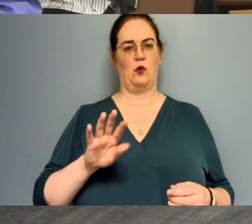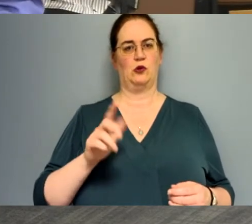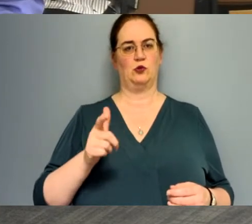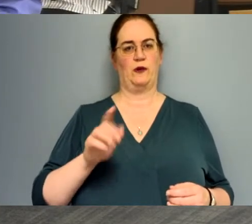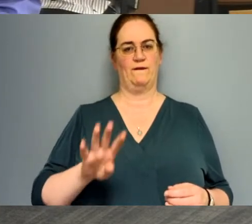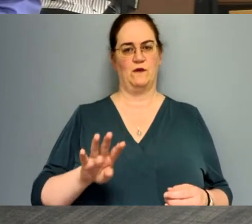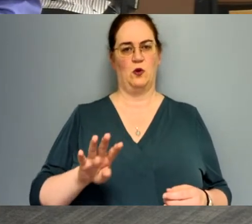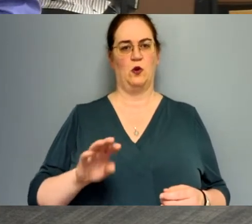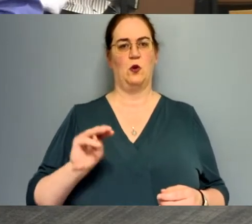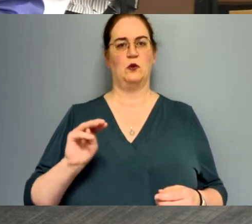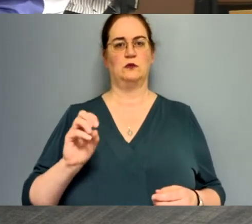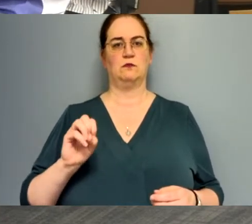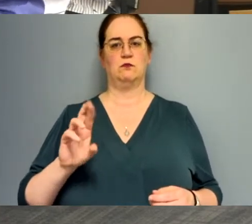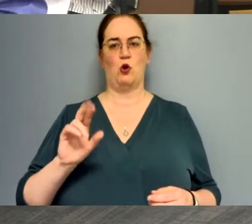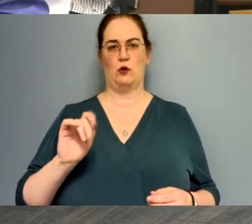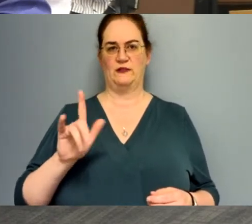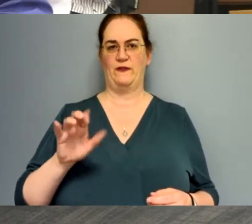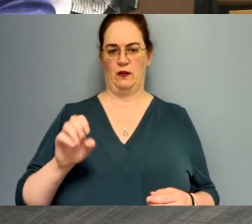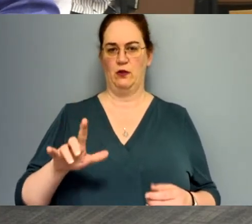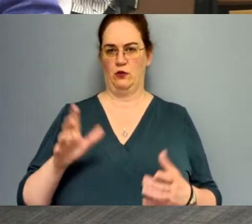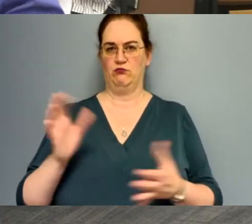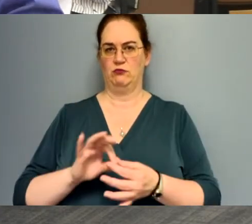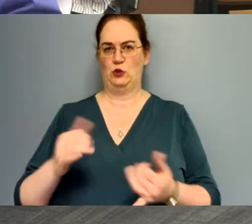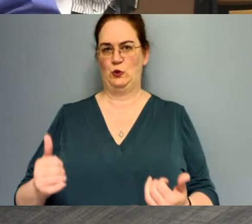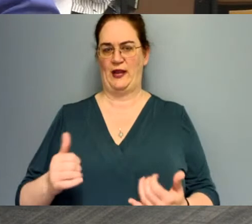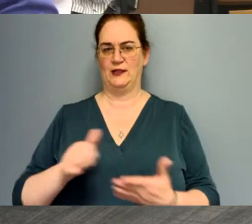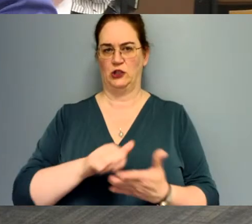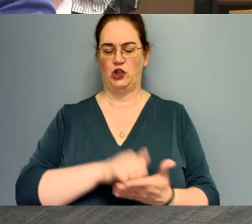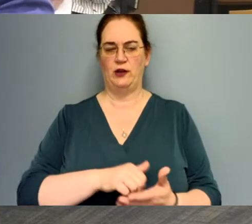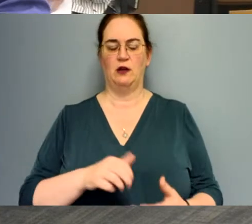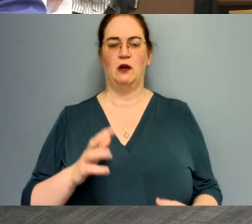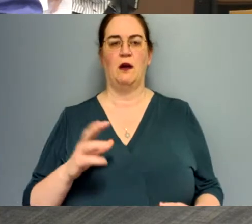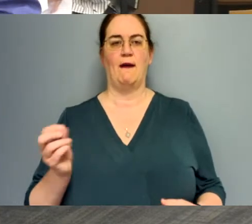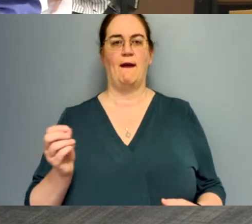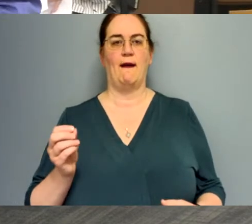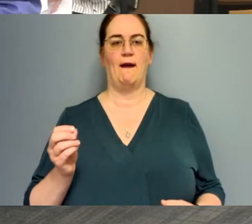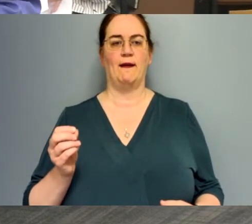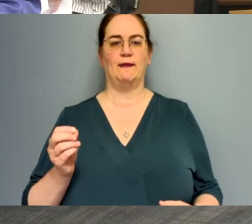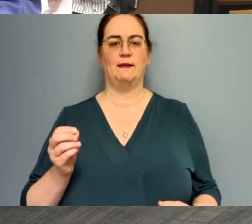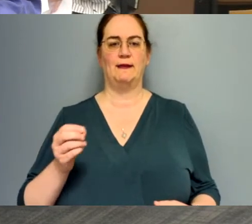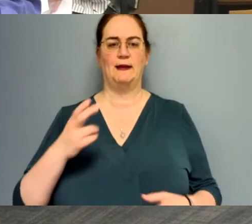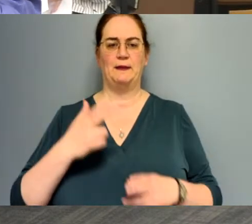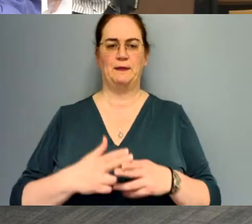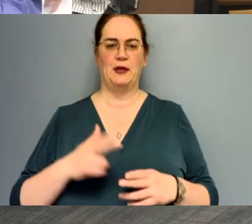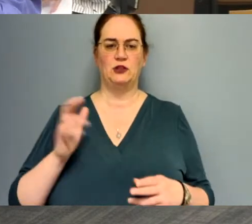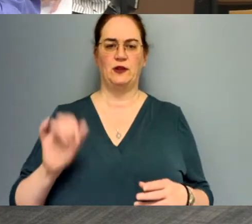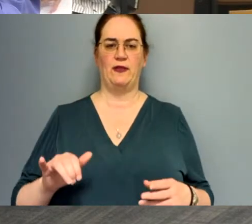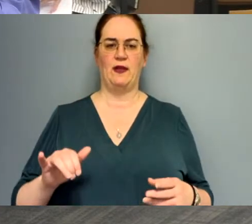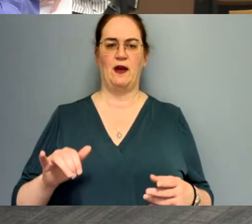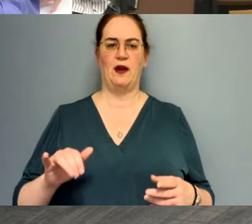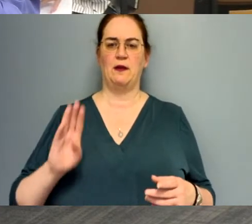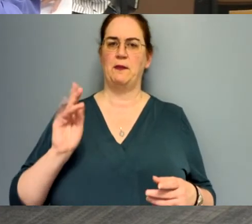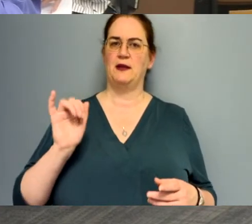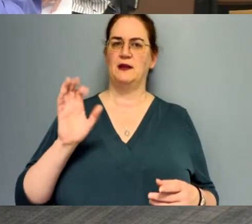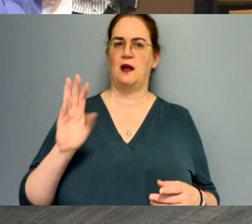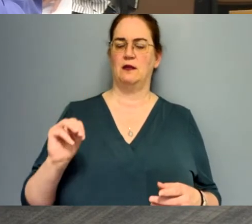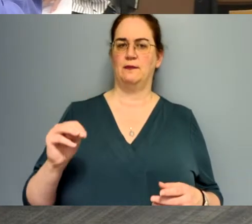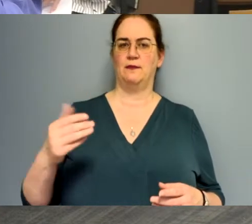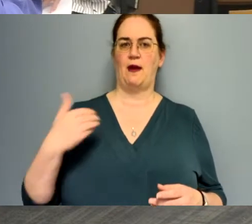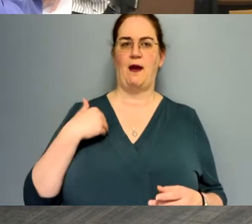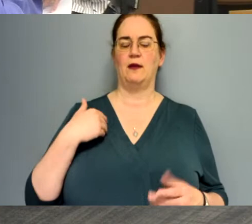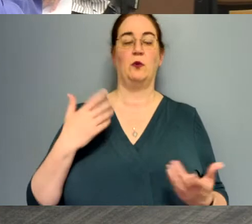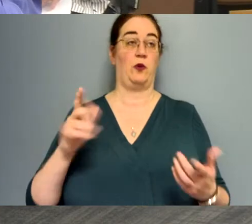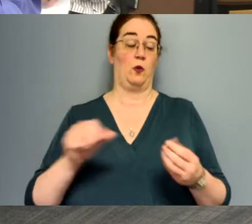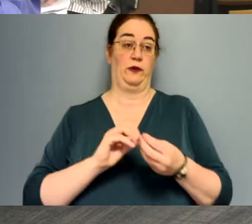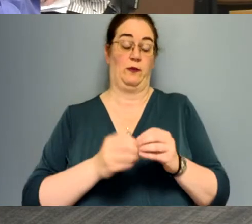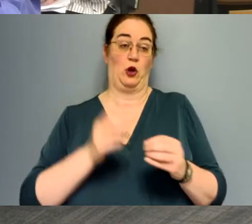69,424 was Morrisville, today's agenda. And it mentioned that Ben Salem had the only number